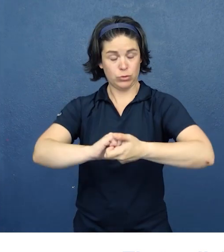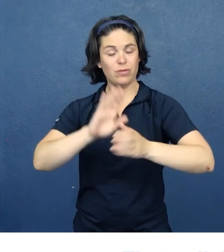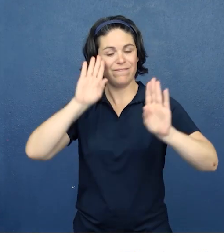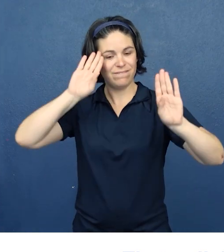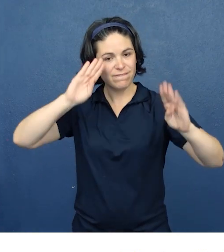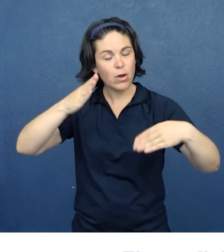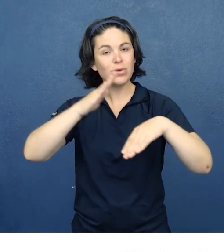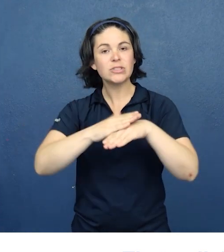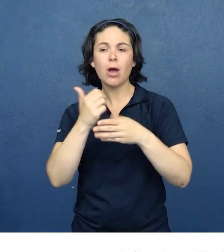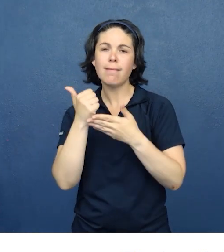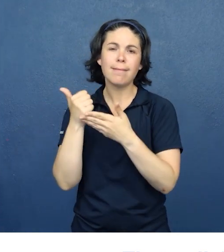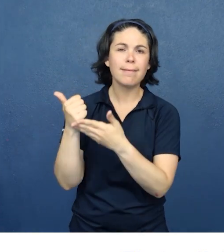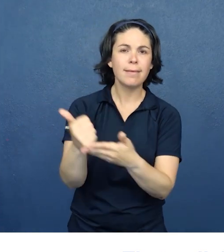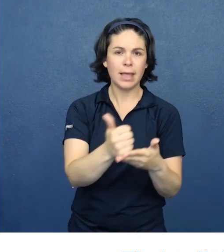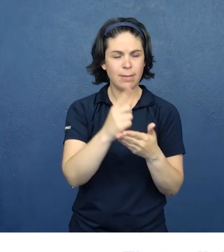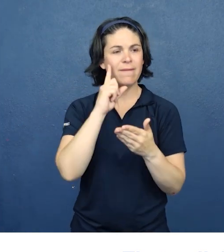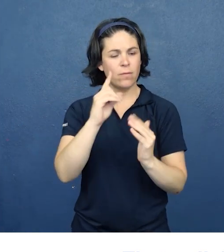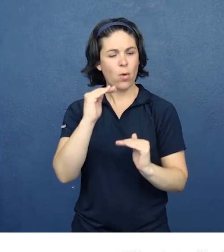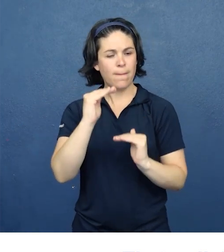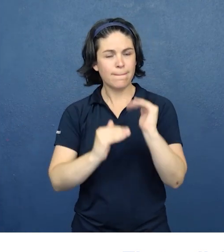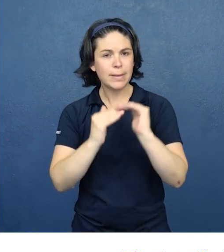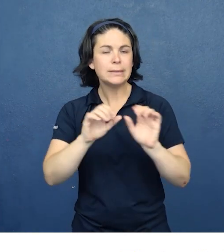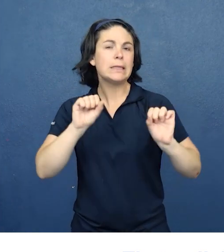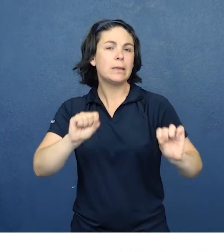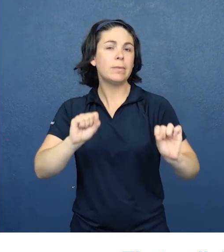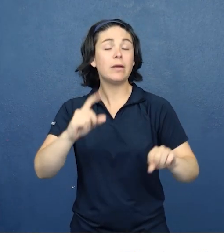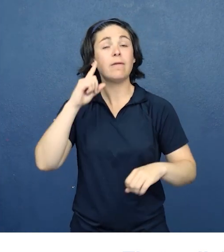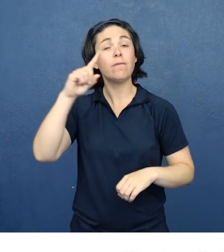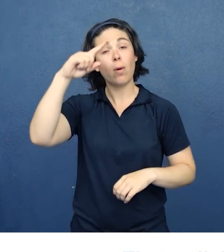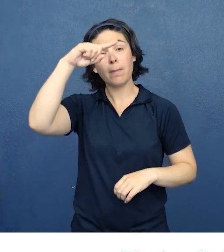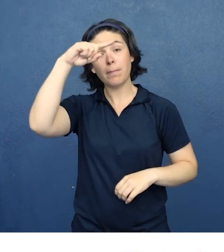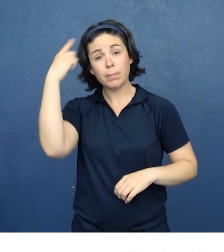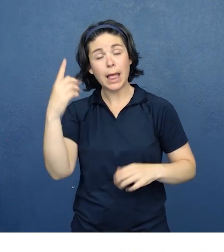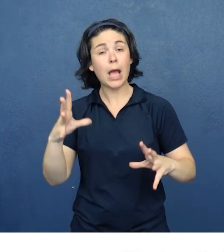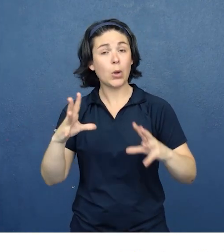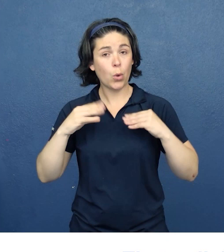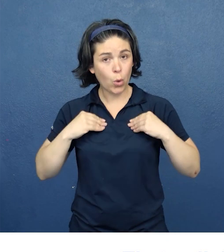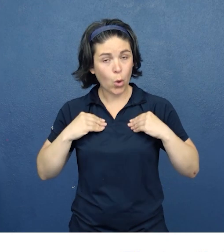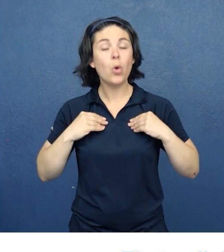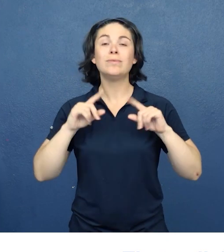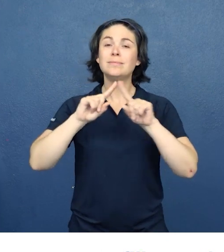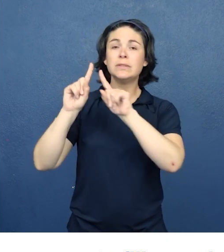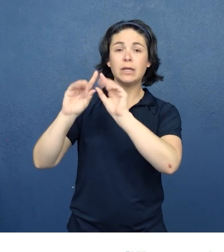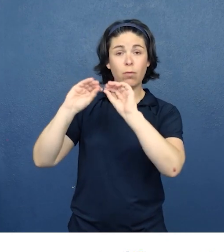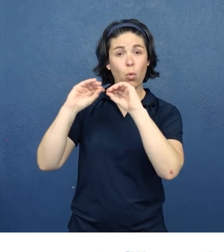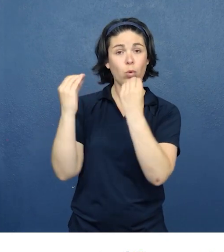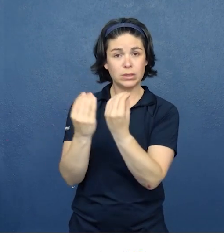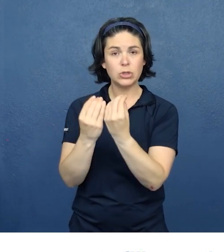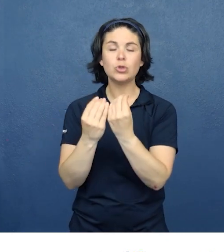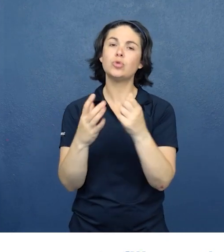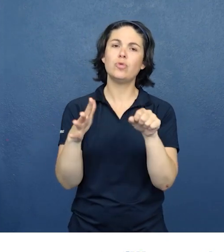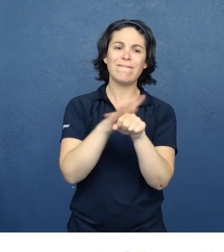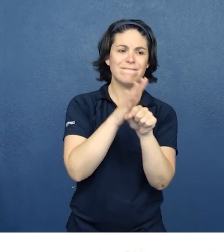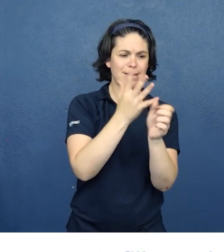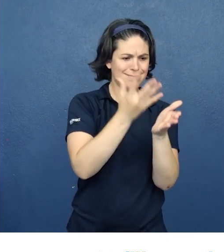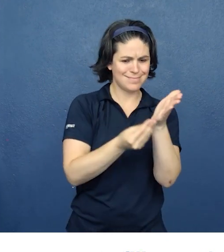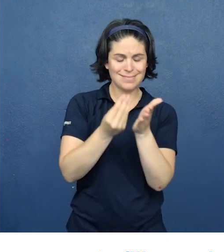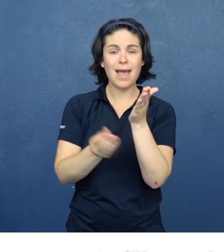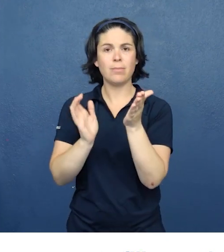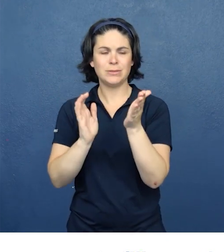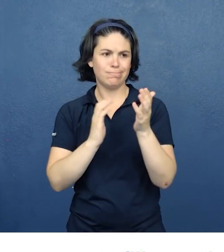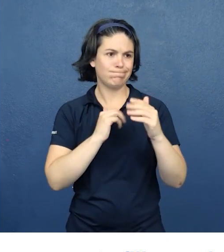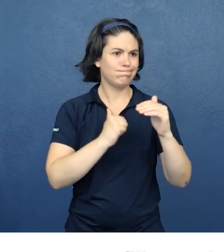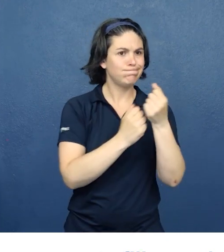on assisting in the capacity building of Black-owned community-based organizations to fill gaps in the infrastructure